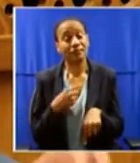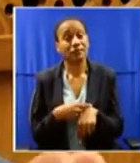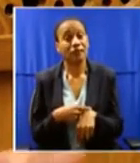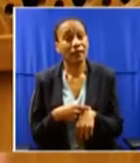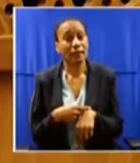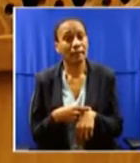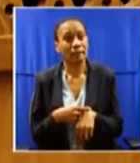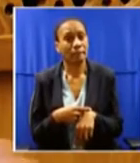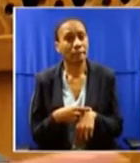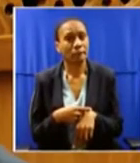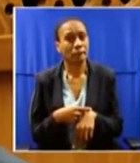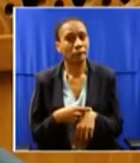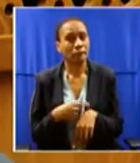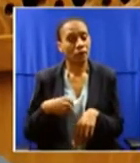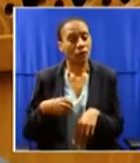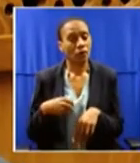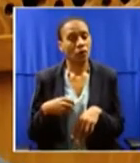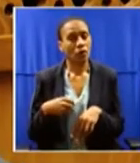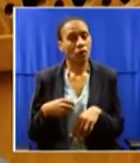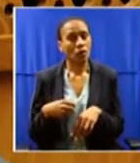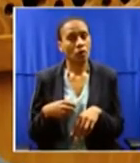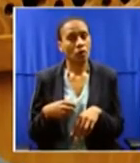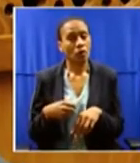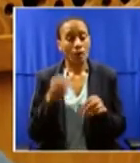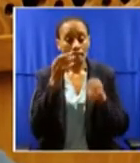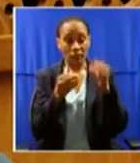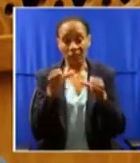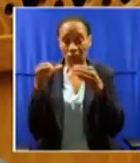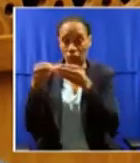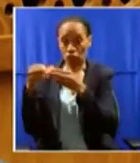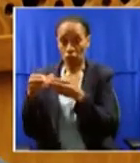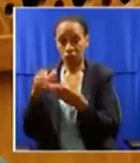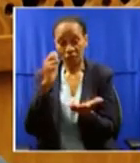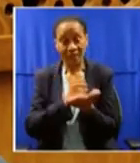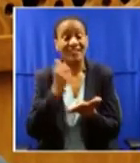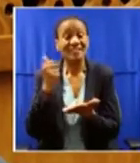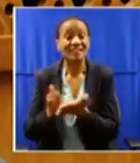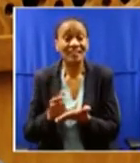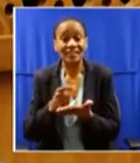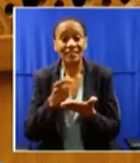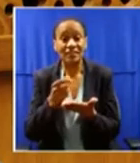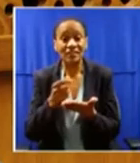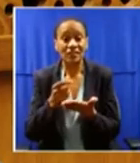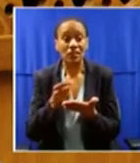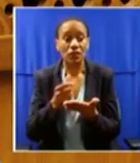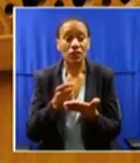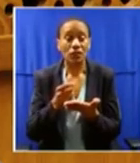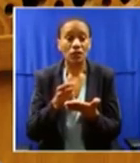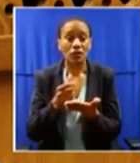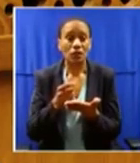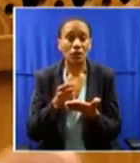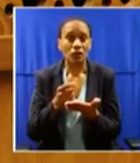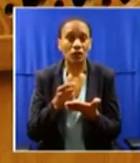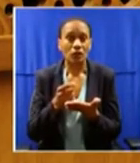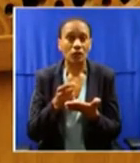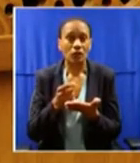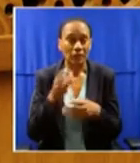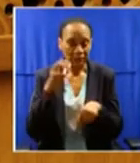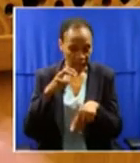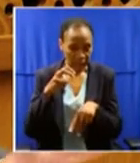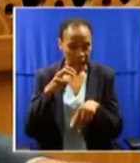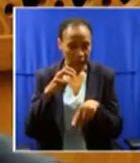not detract from the right of all registered political parties and independent candidates to be provided with a full copy of the voters'